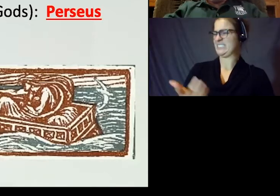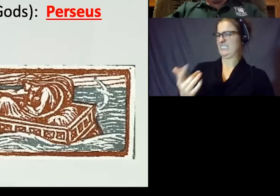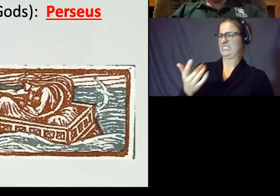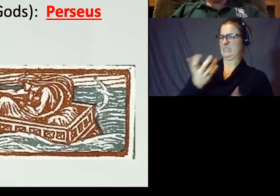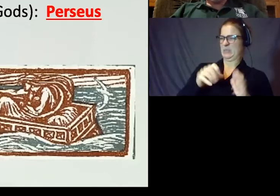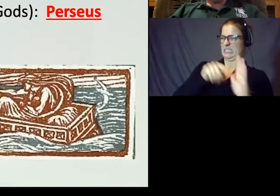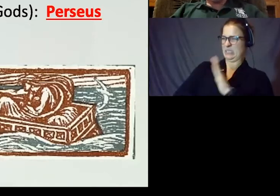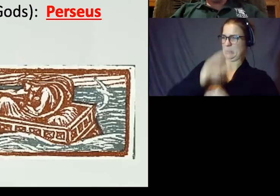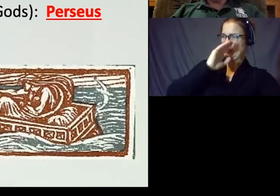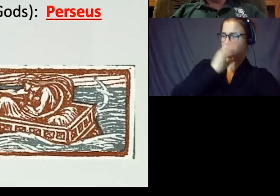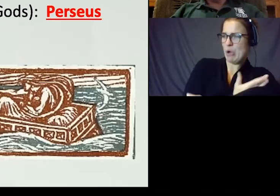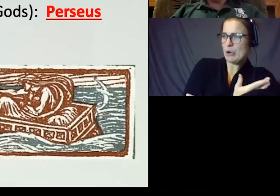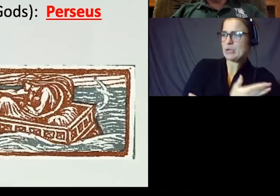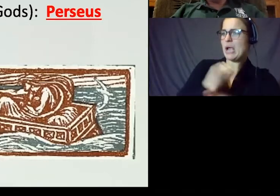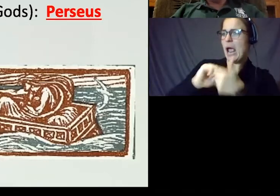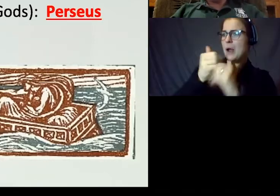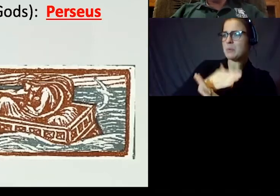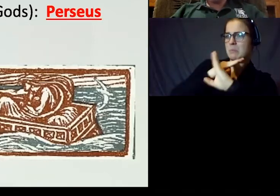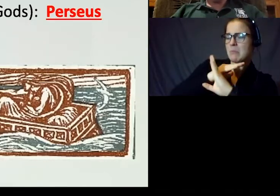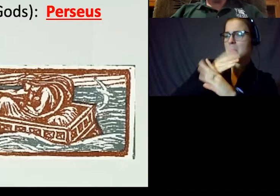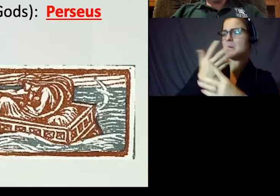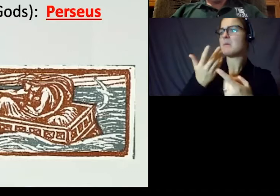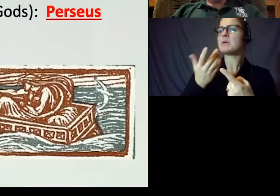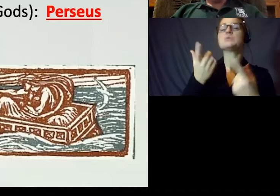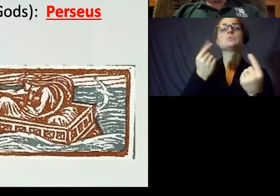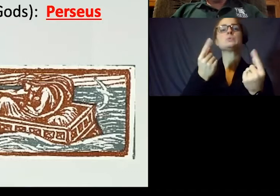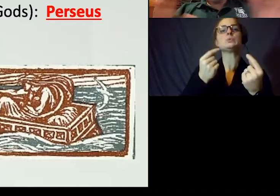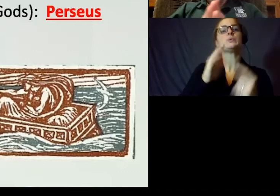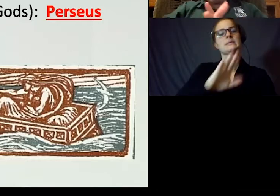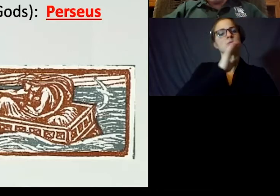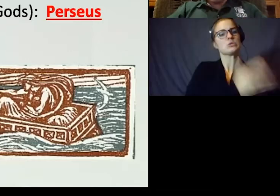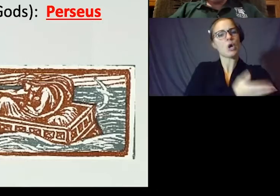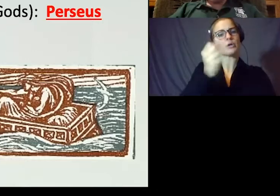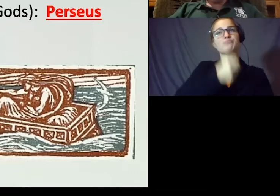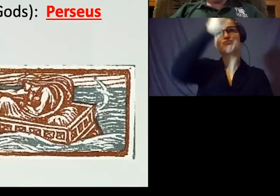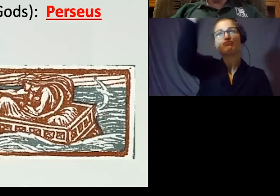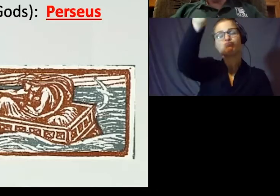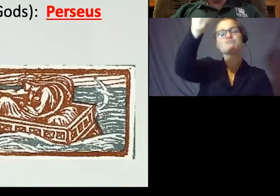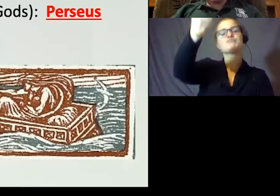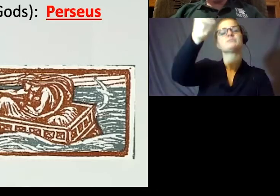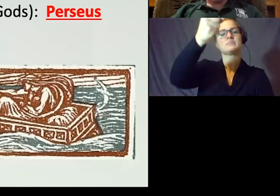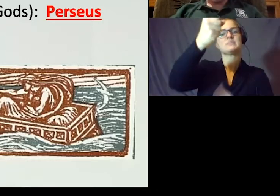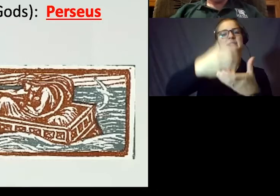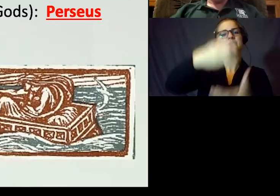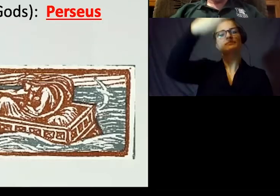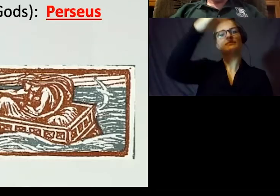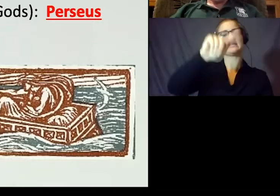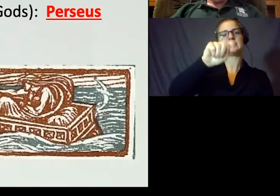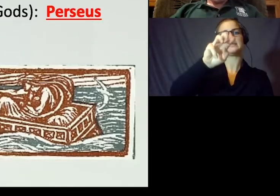to prevent this from happening, he simply imprisoned Danae in a tower. Nonetheless, she was given a son through Zeus, the king of the